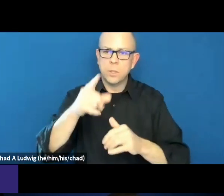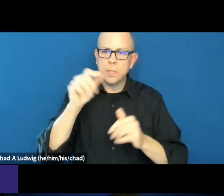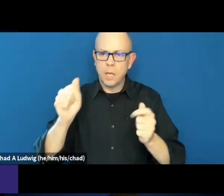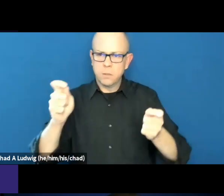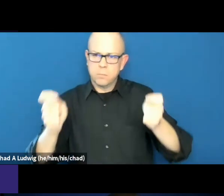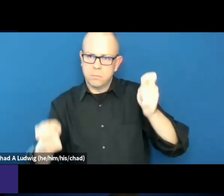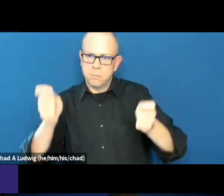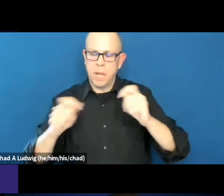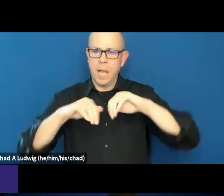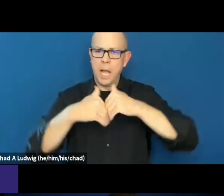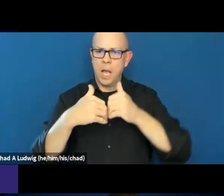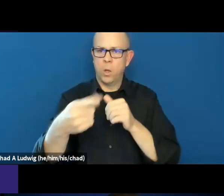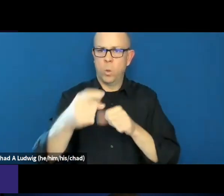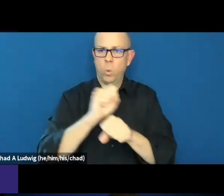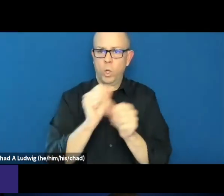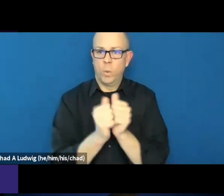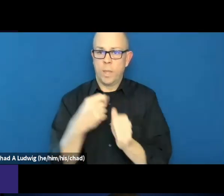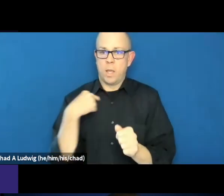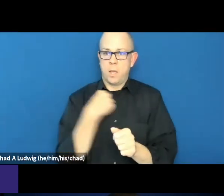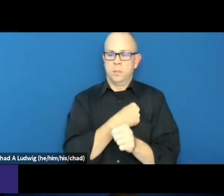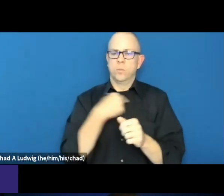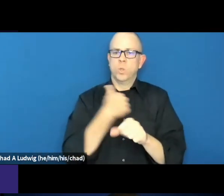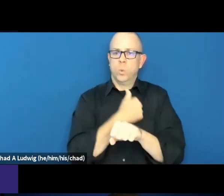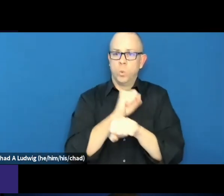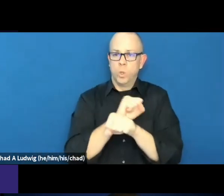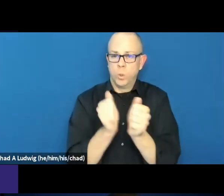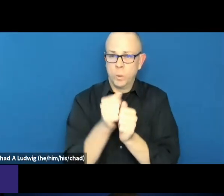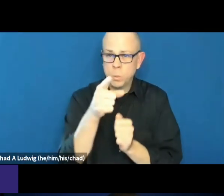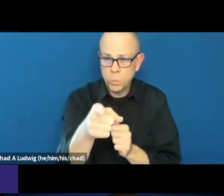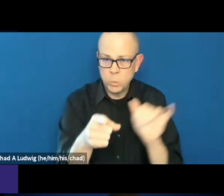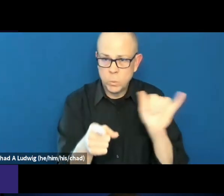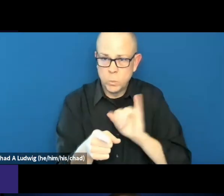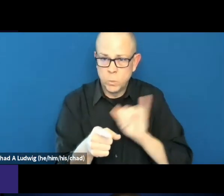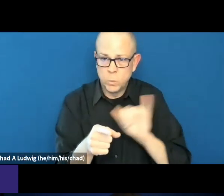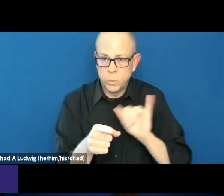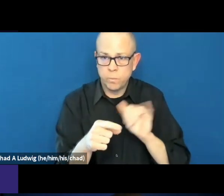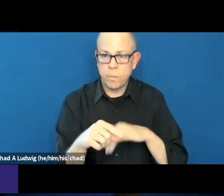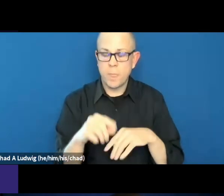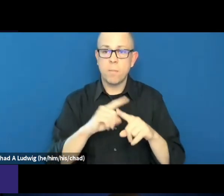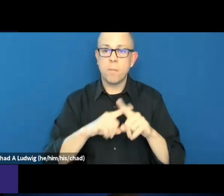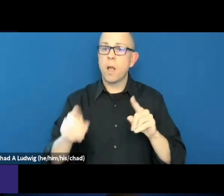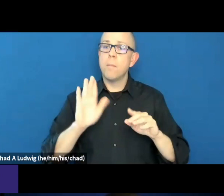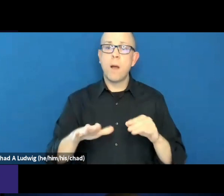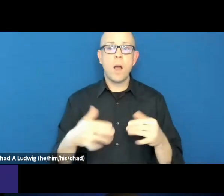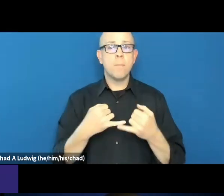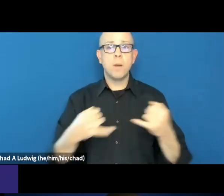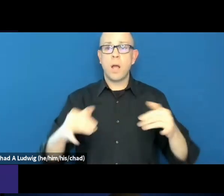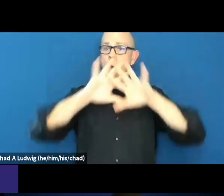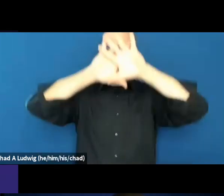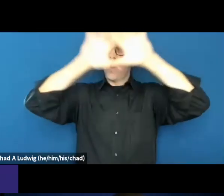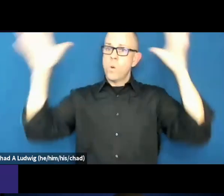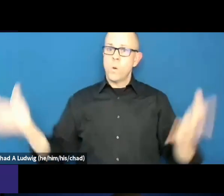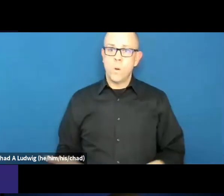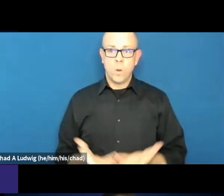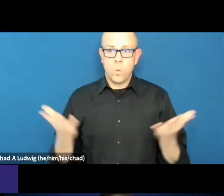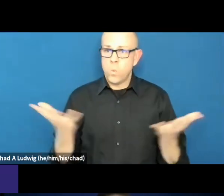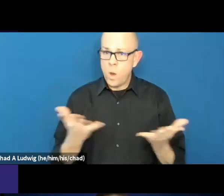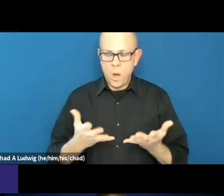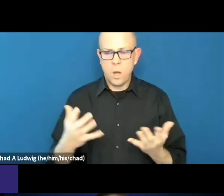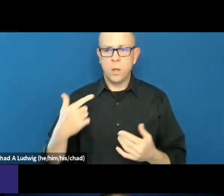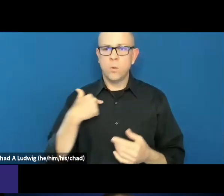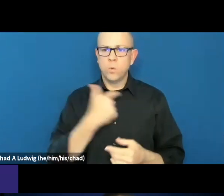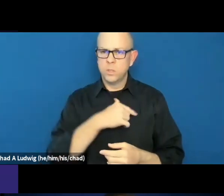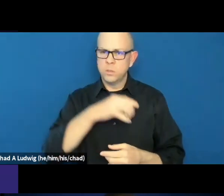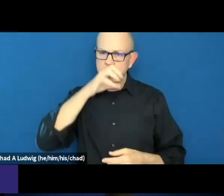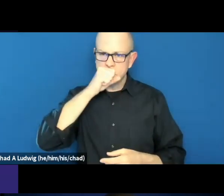are, so that that person can understand and decide how they want to work with us and what they choose to disclose, and how we want to work with you as well.